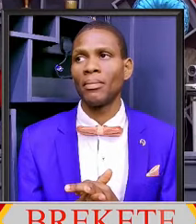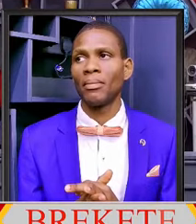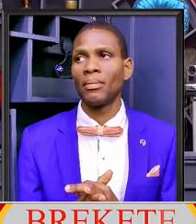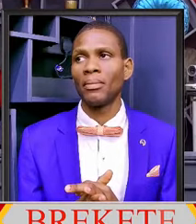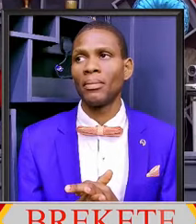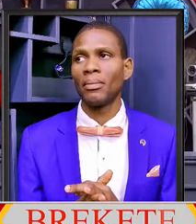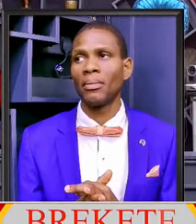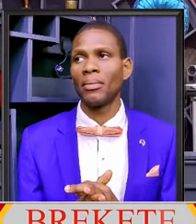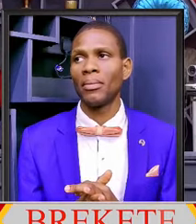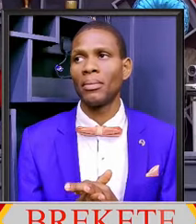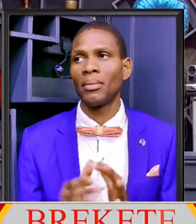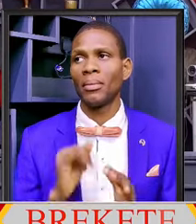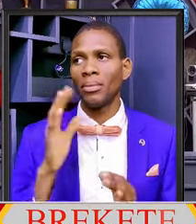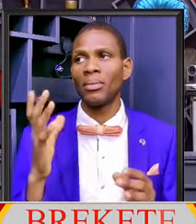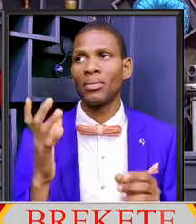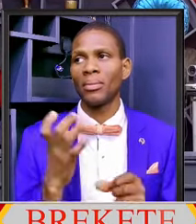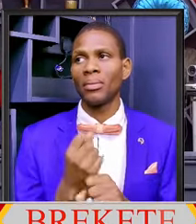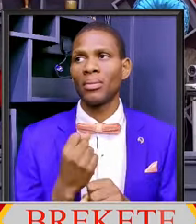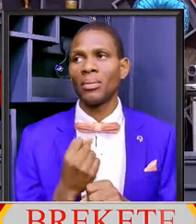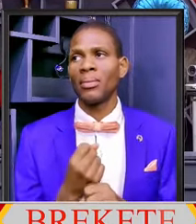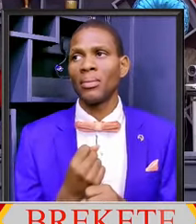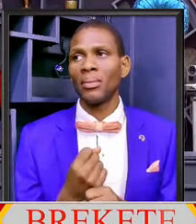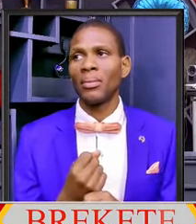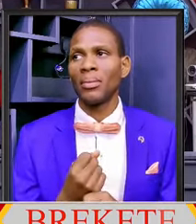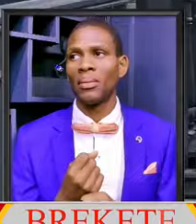I'm going to get